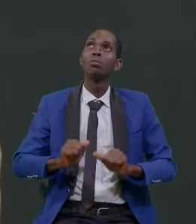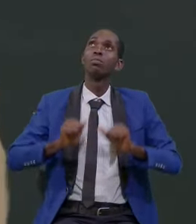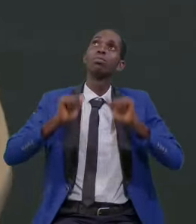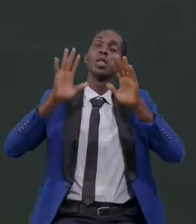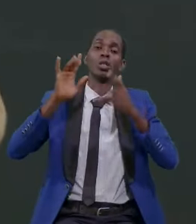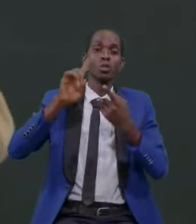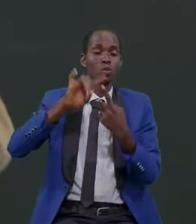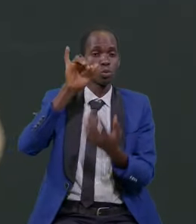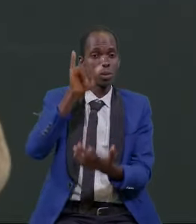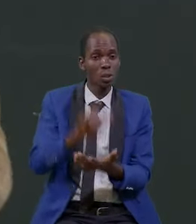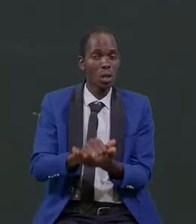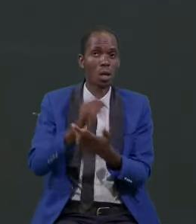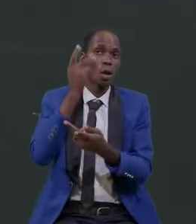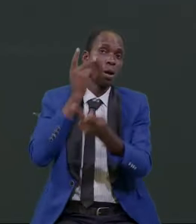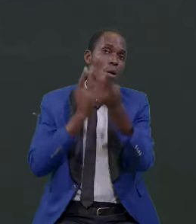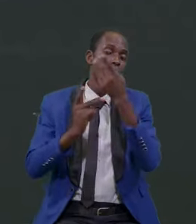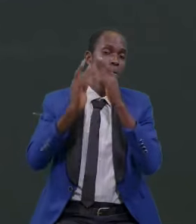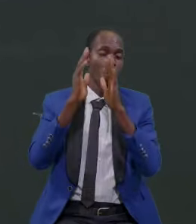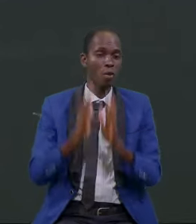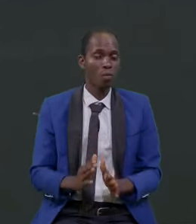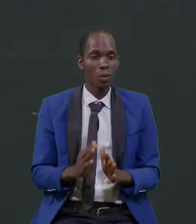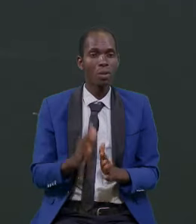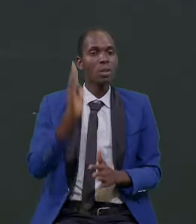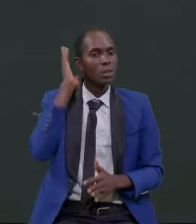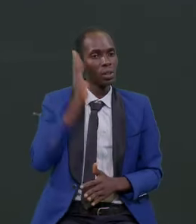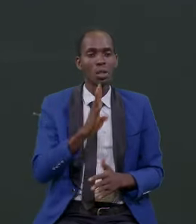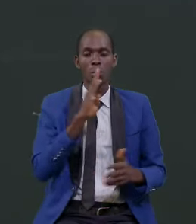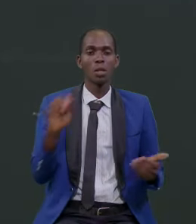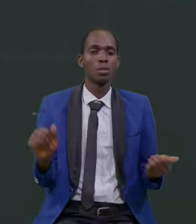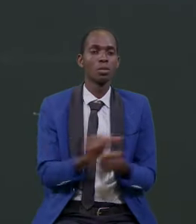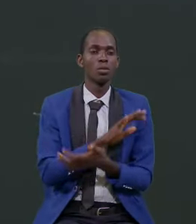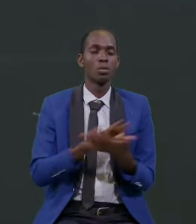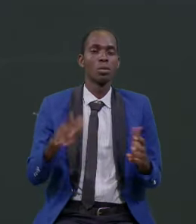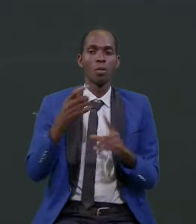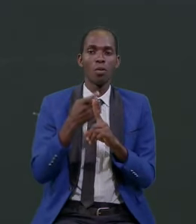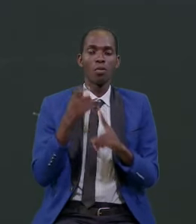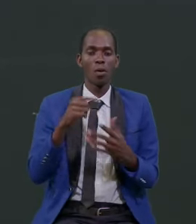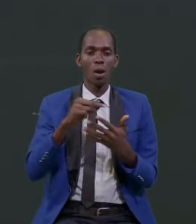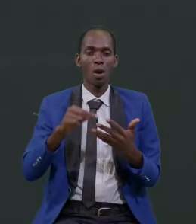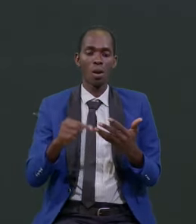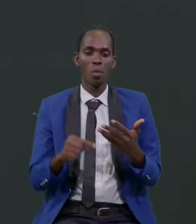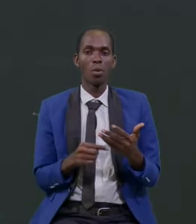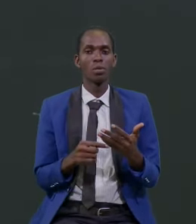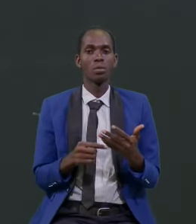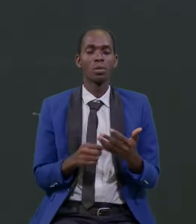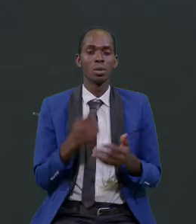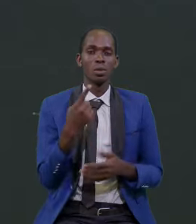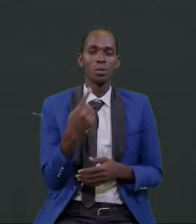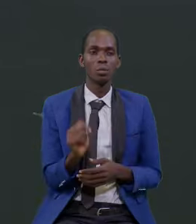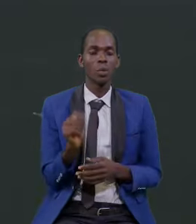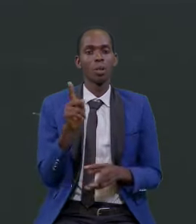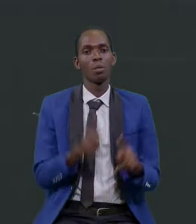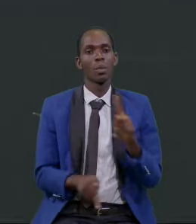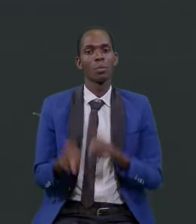prophet, shall be destroyed from among the people. Now